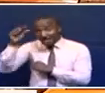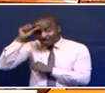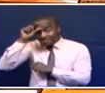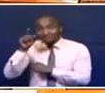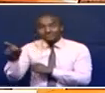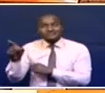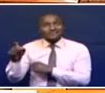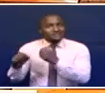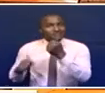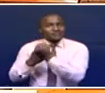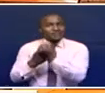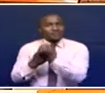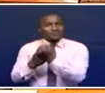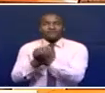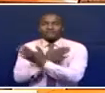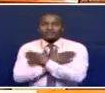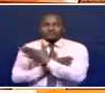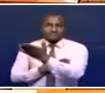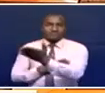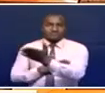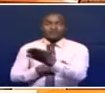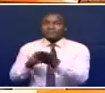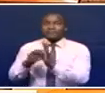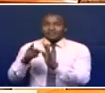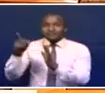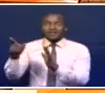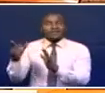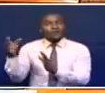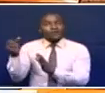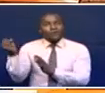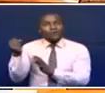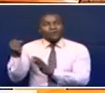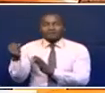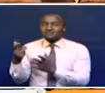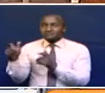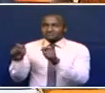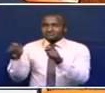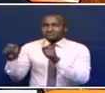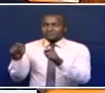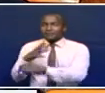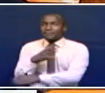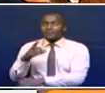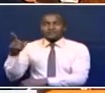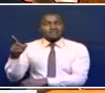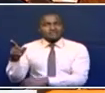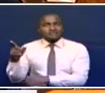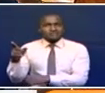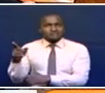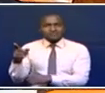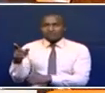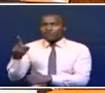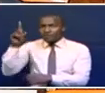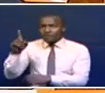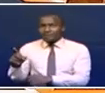was in support of our friends. So they are the ones effectively holding the reins of power. So they should not really, we